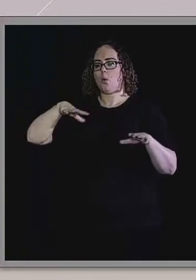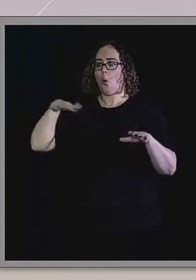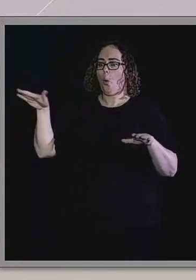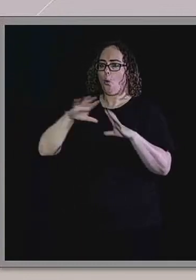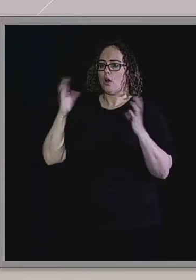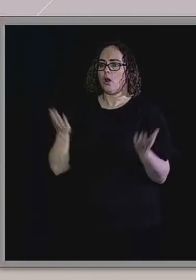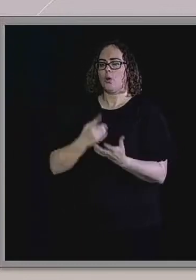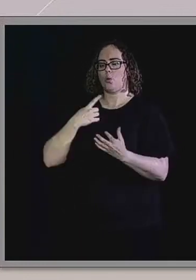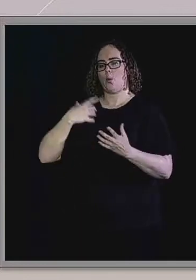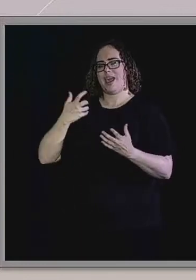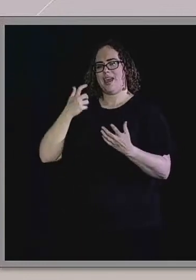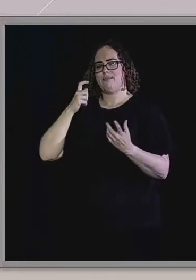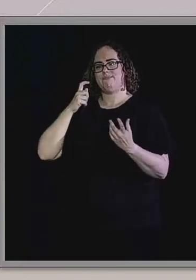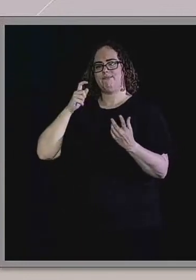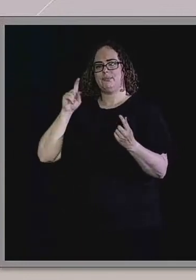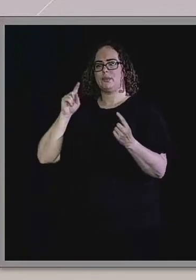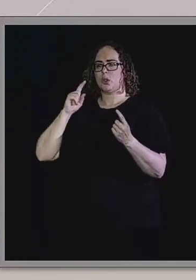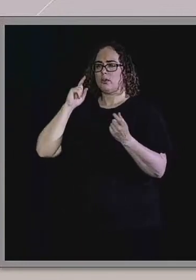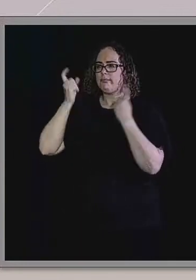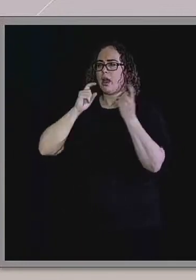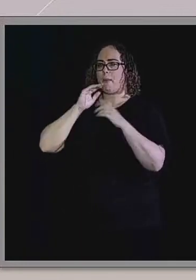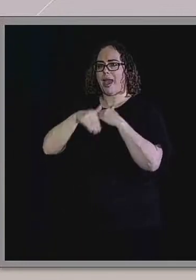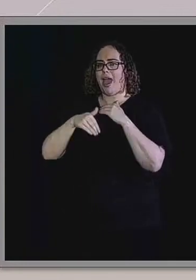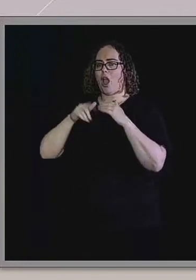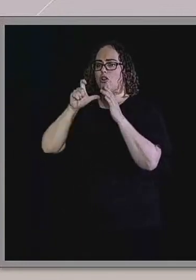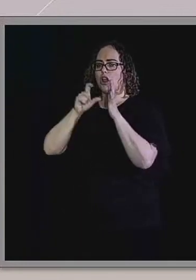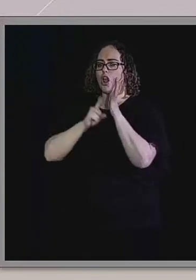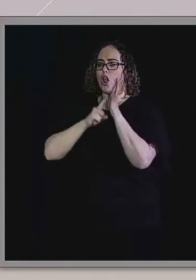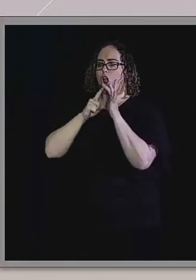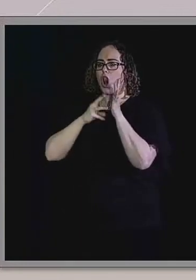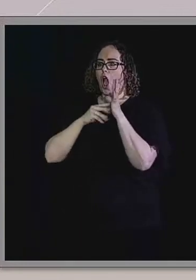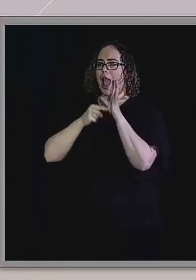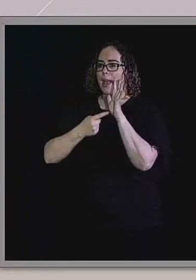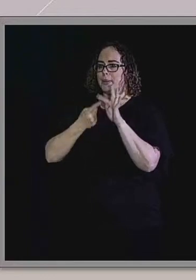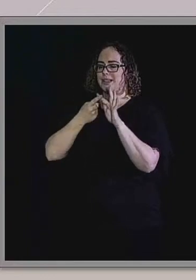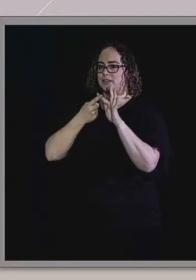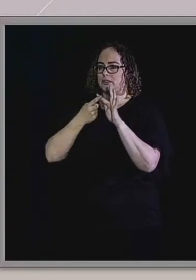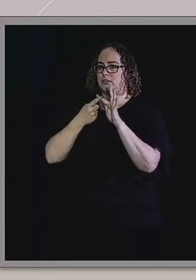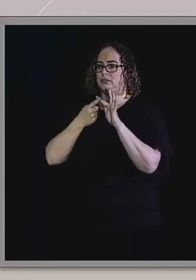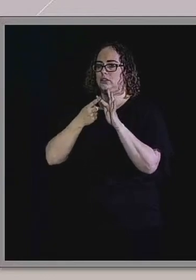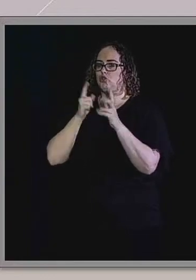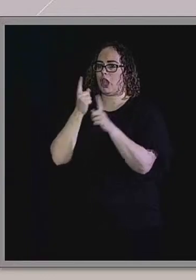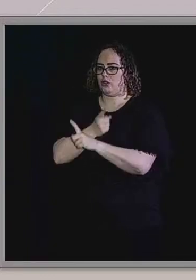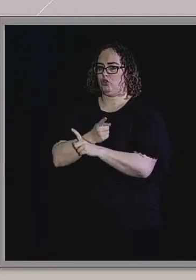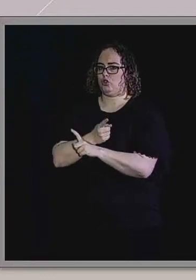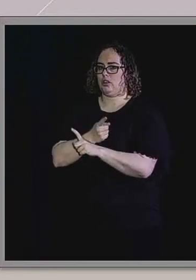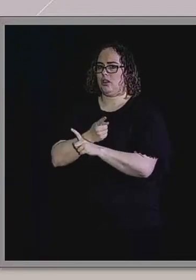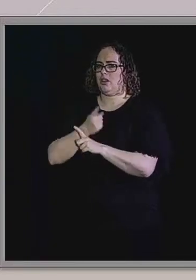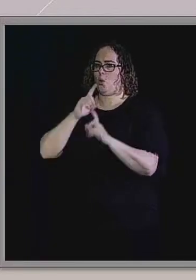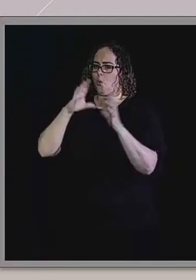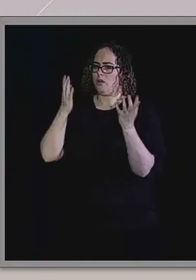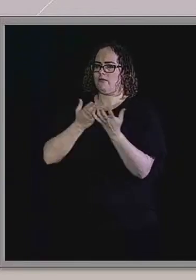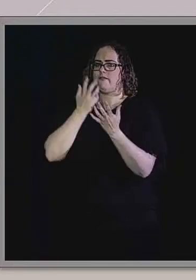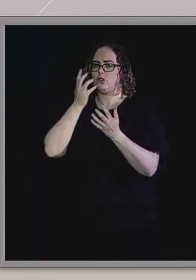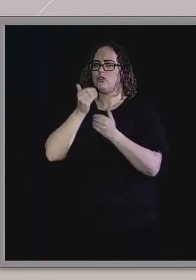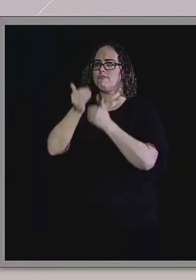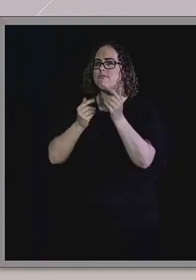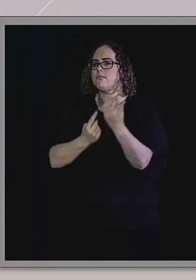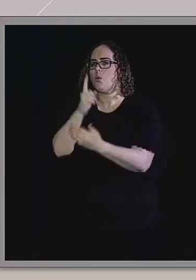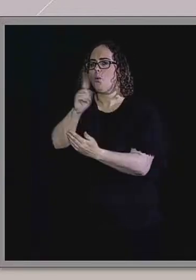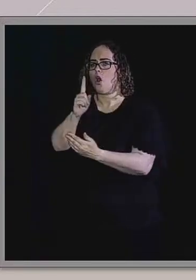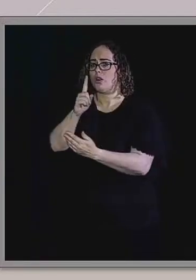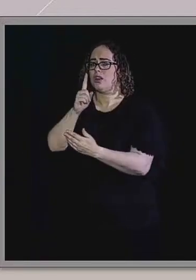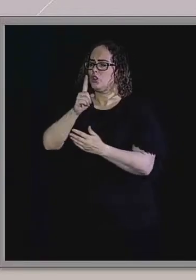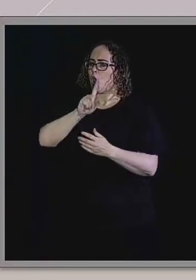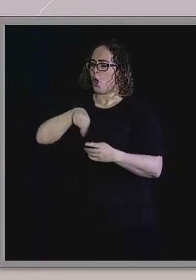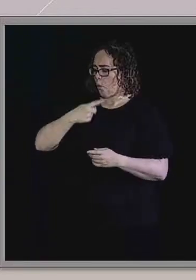that you don't make any decision until you ask the baby, because they have to also inherit this land and enjoy the things that we've enjoyed and our grandfathers